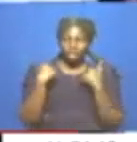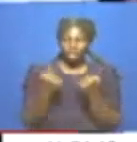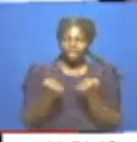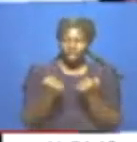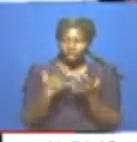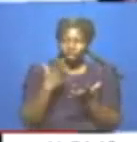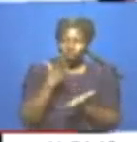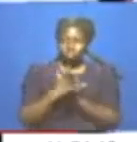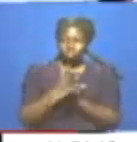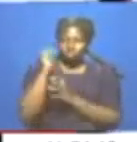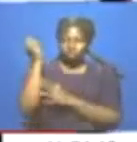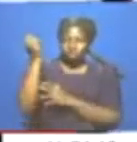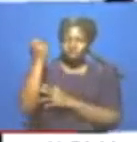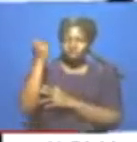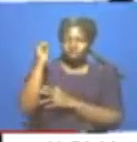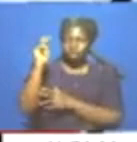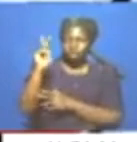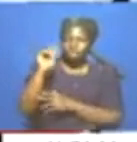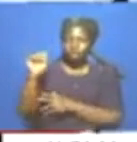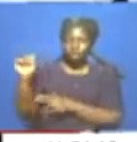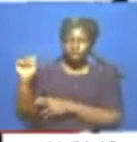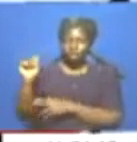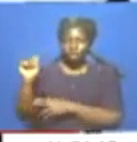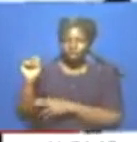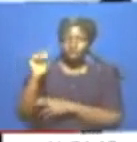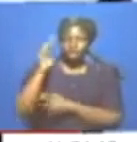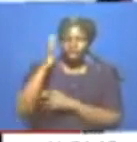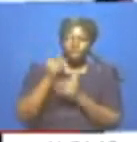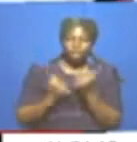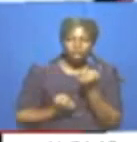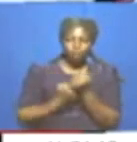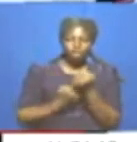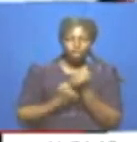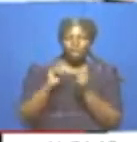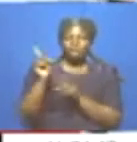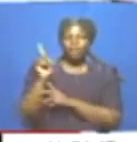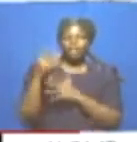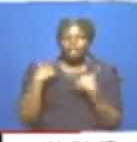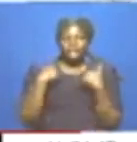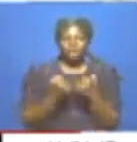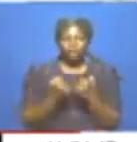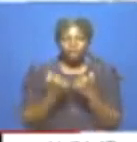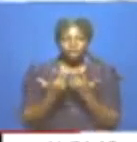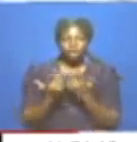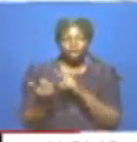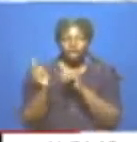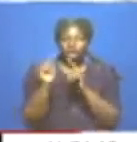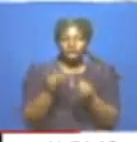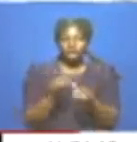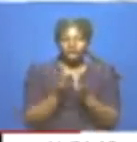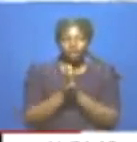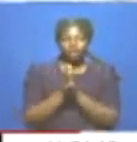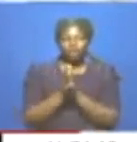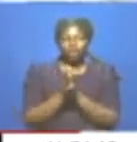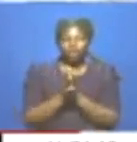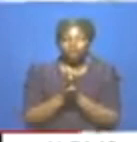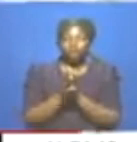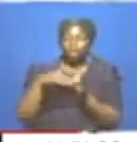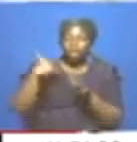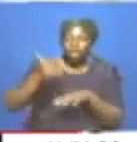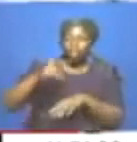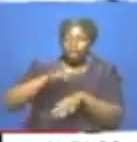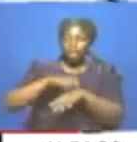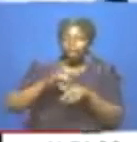as Kenya Airports Authority, we do support what the Ministry of Health comes up with from time to time, so that we can address the issue